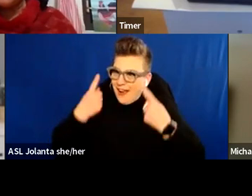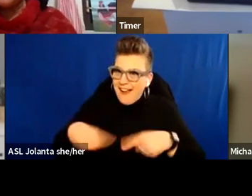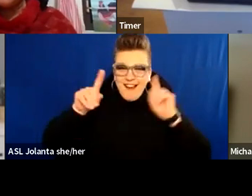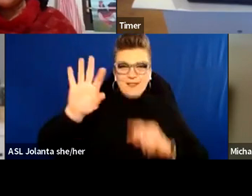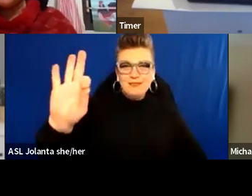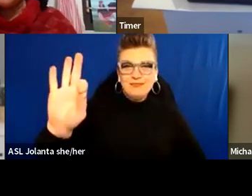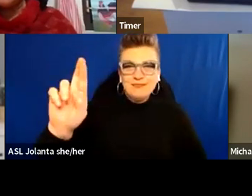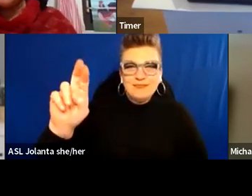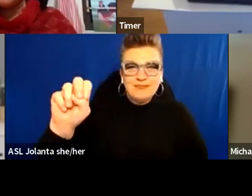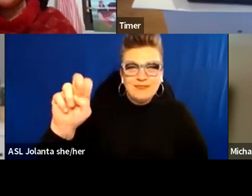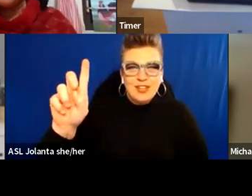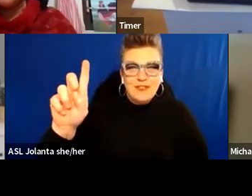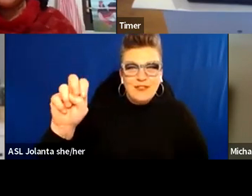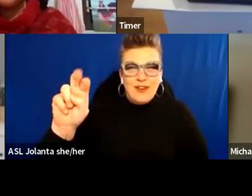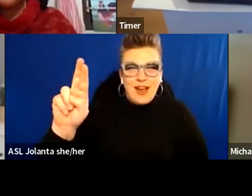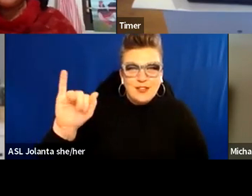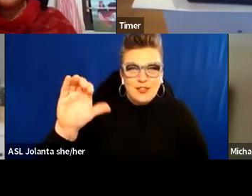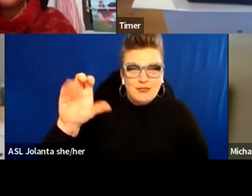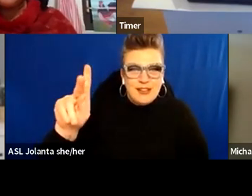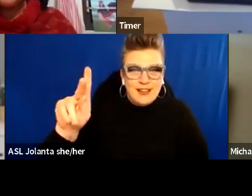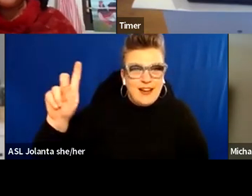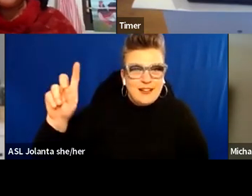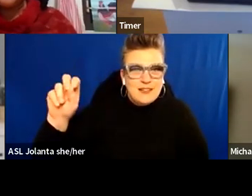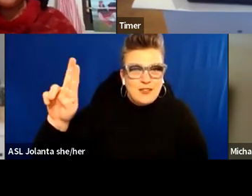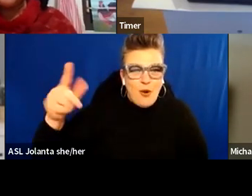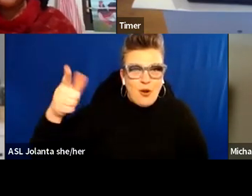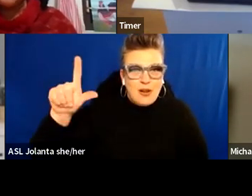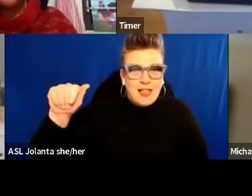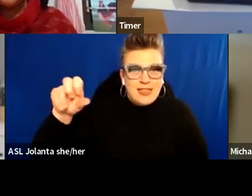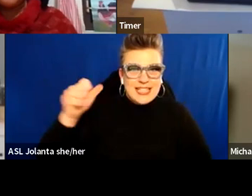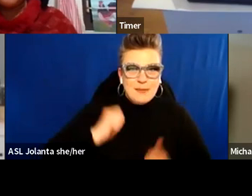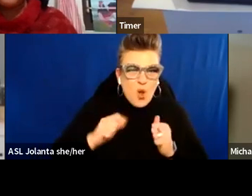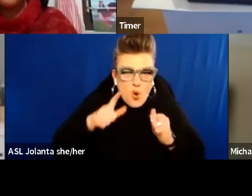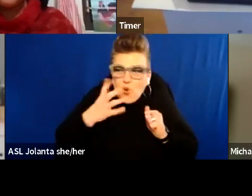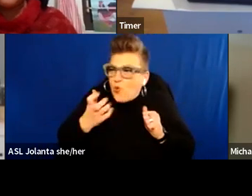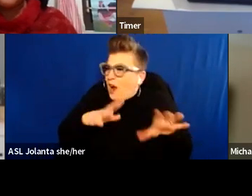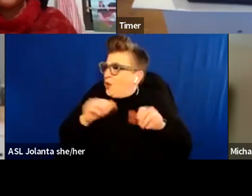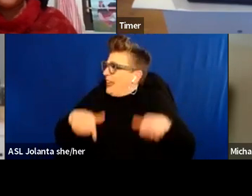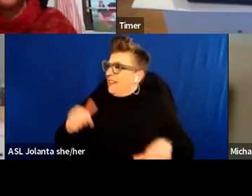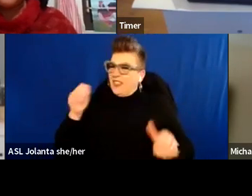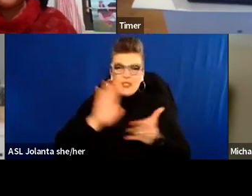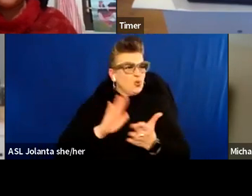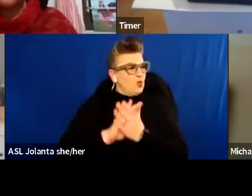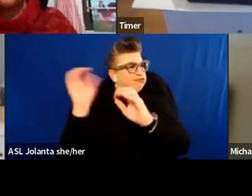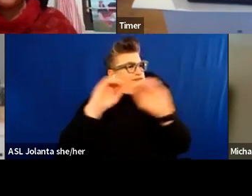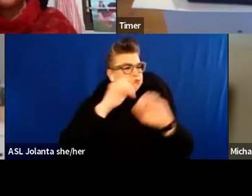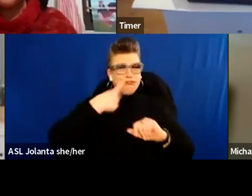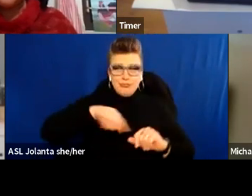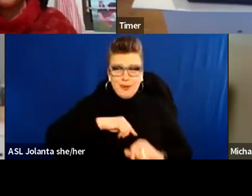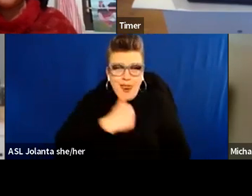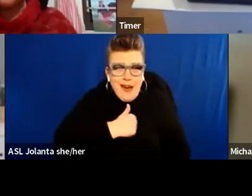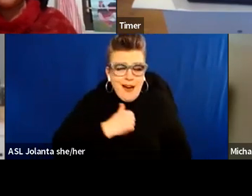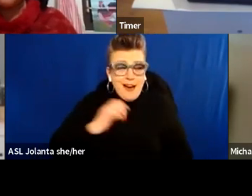douglass play how would who would want to leave this school we love our friends and